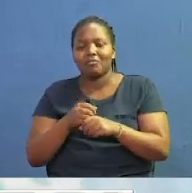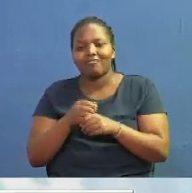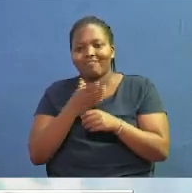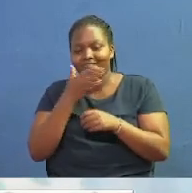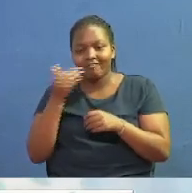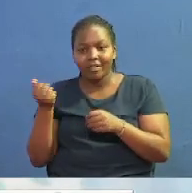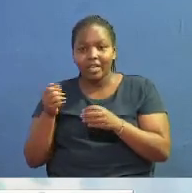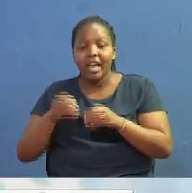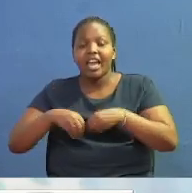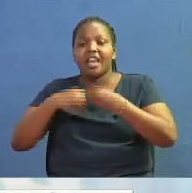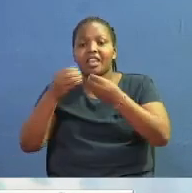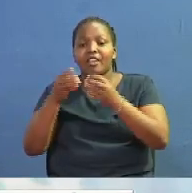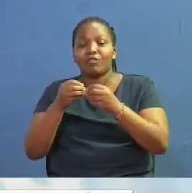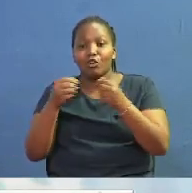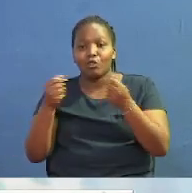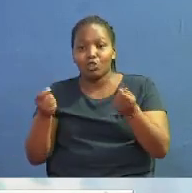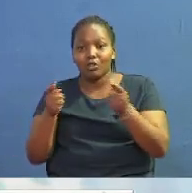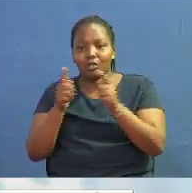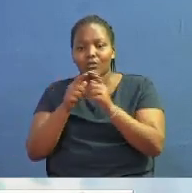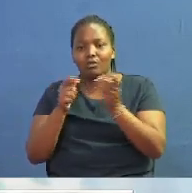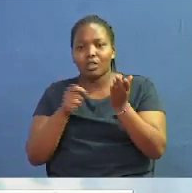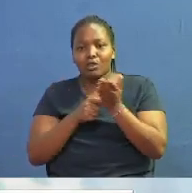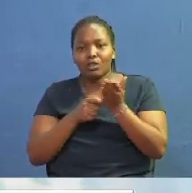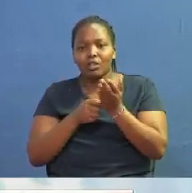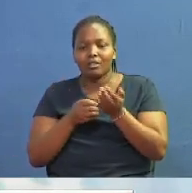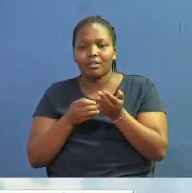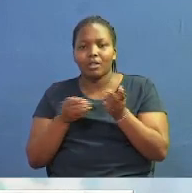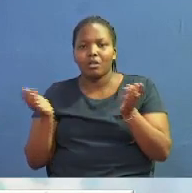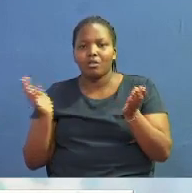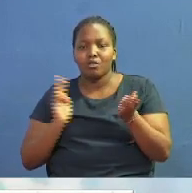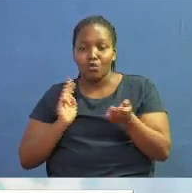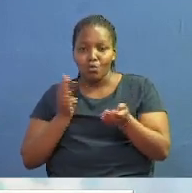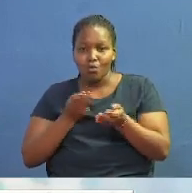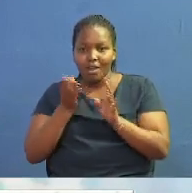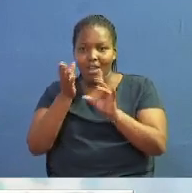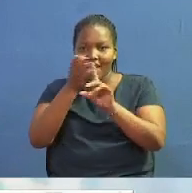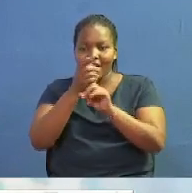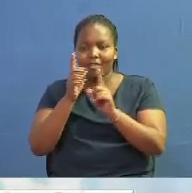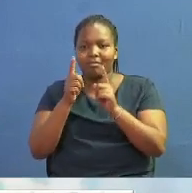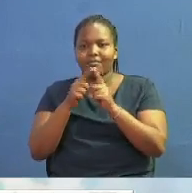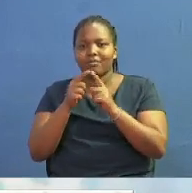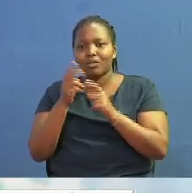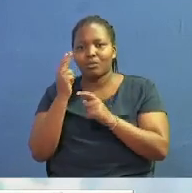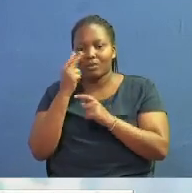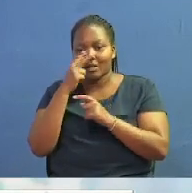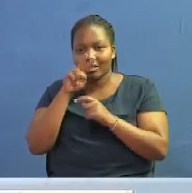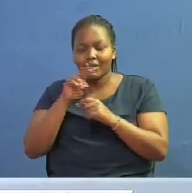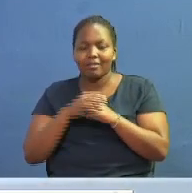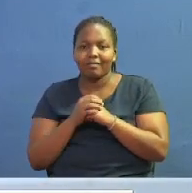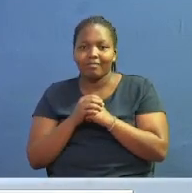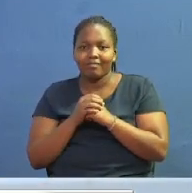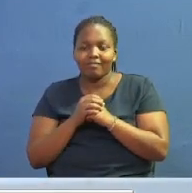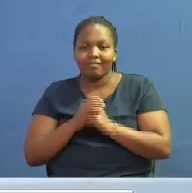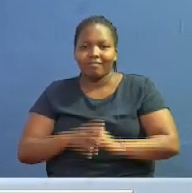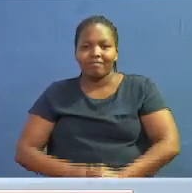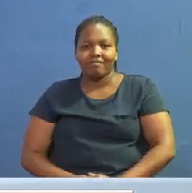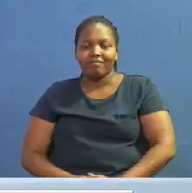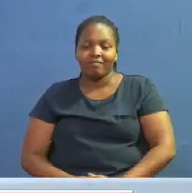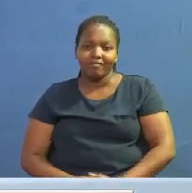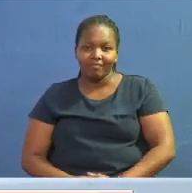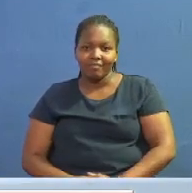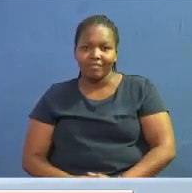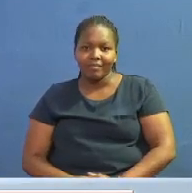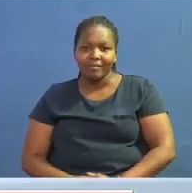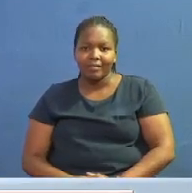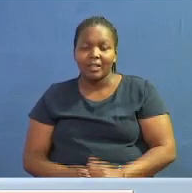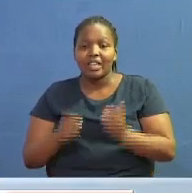to the technologies that we aim to see in the market. Right. You're talking about those are some of the